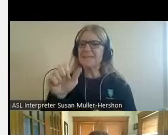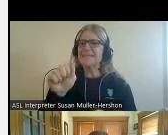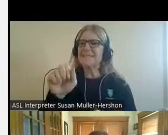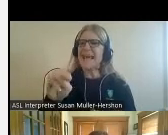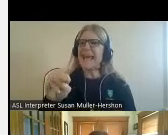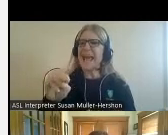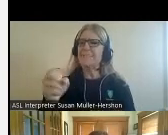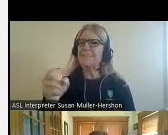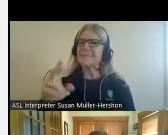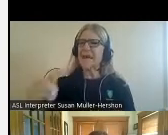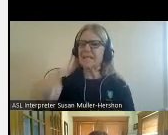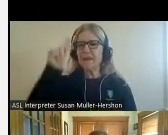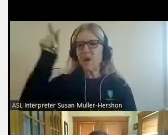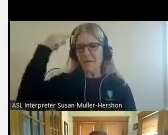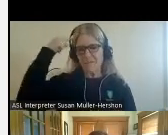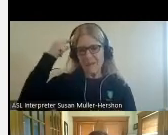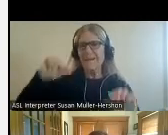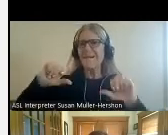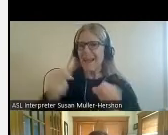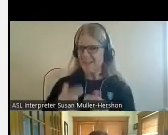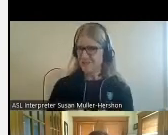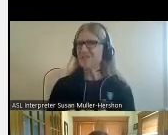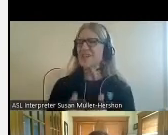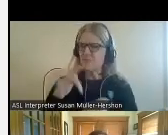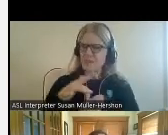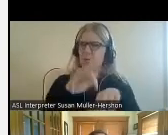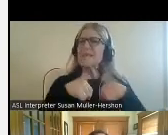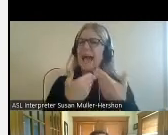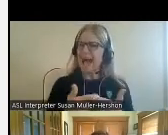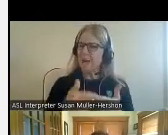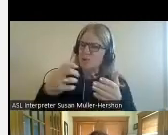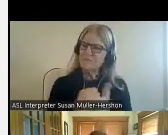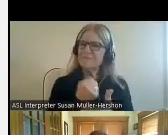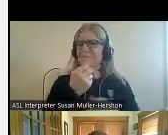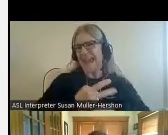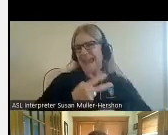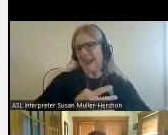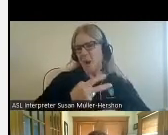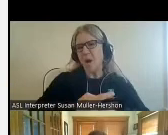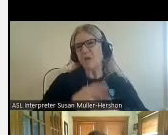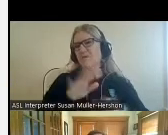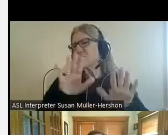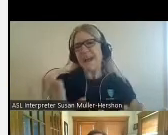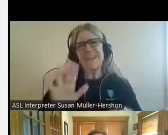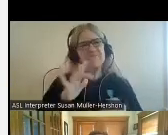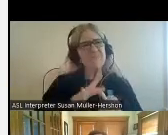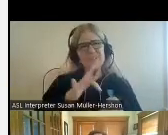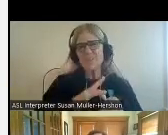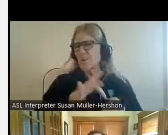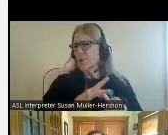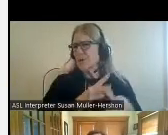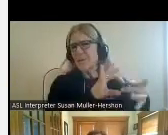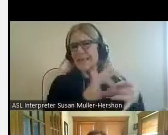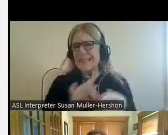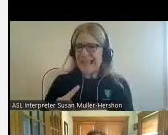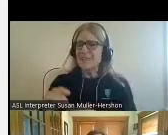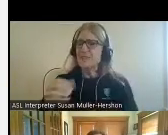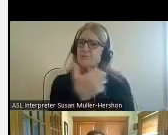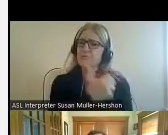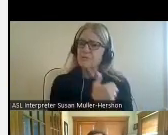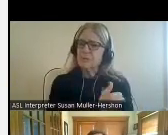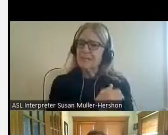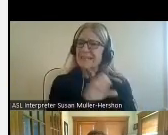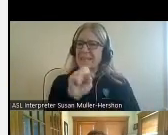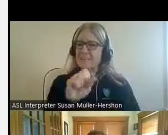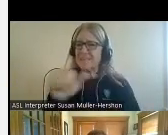also has a lot of resources about how to access care. There are particularly great resources about substance abuse and accessing